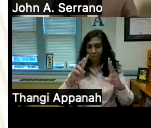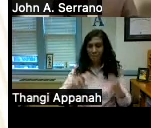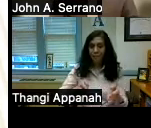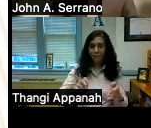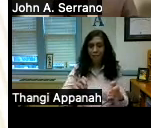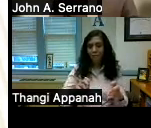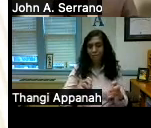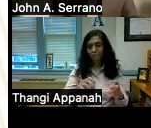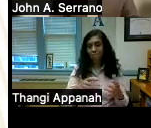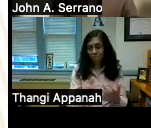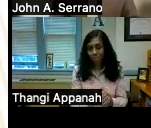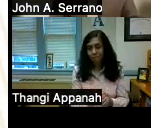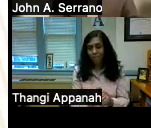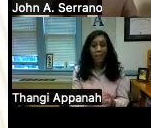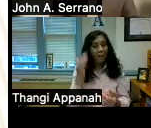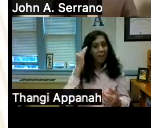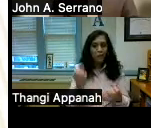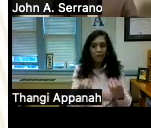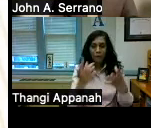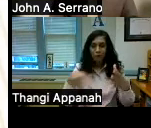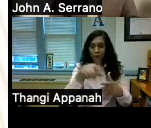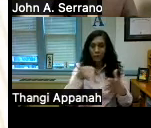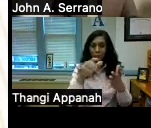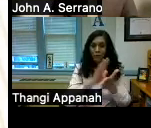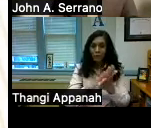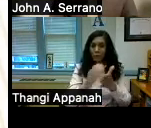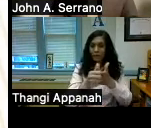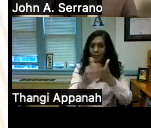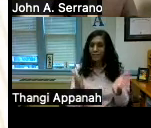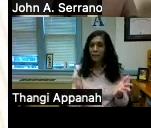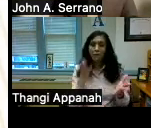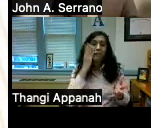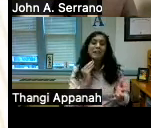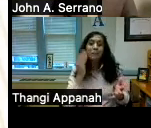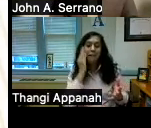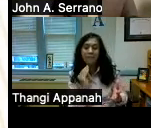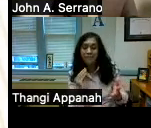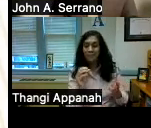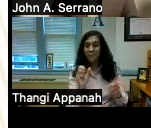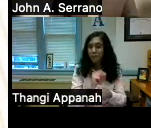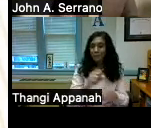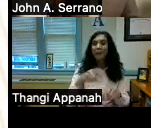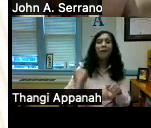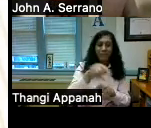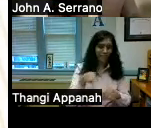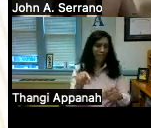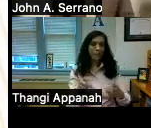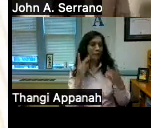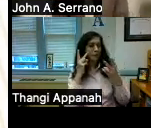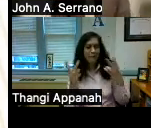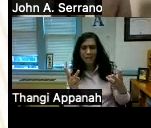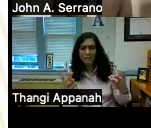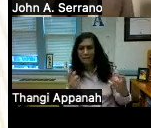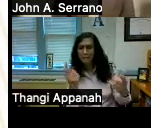So how do you do an actual needs assessment? I know many of you school leaders here have experienced